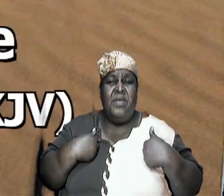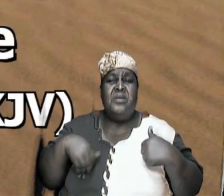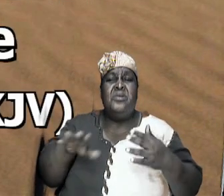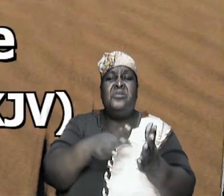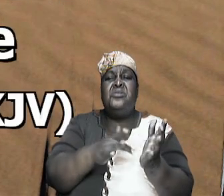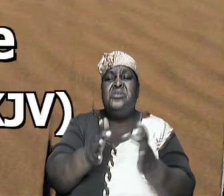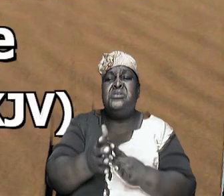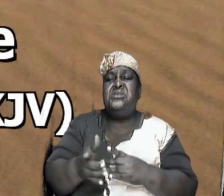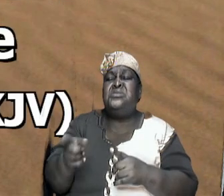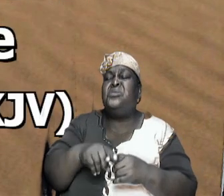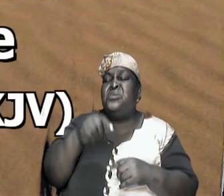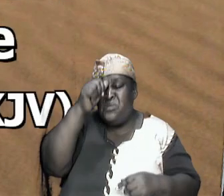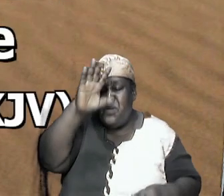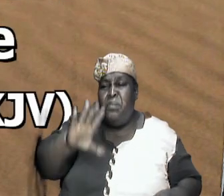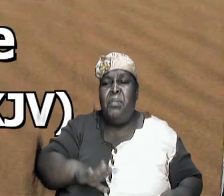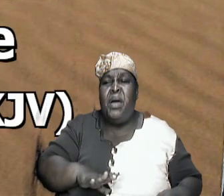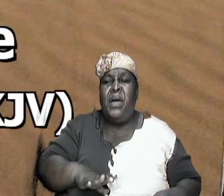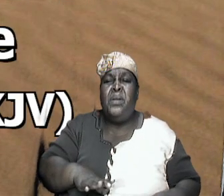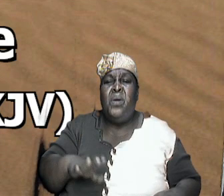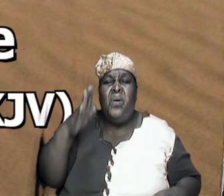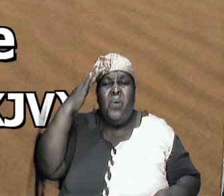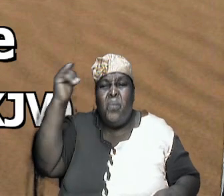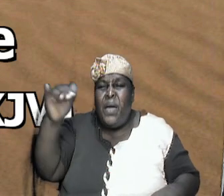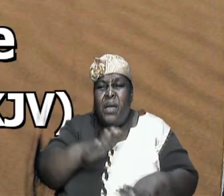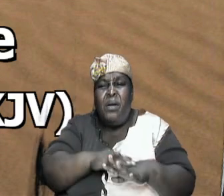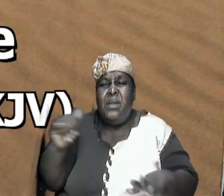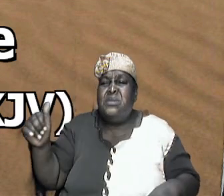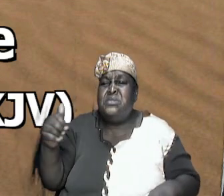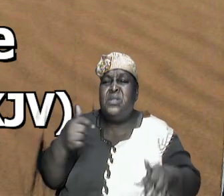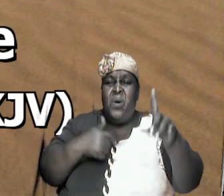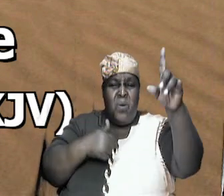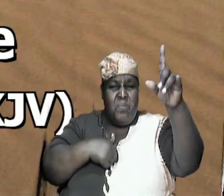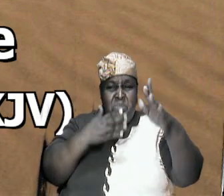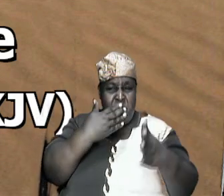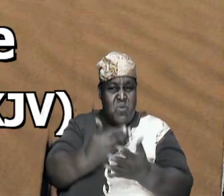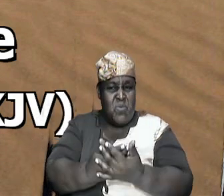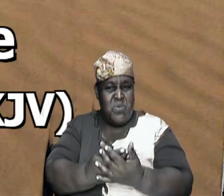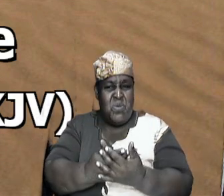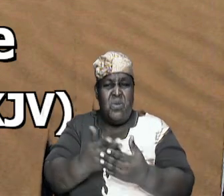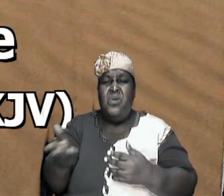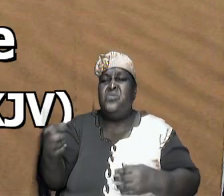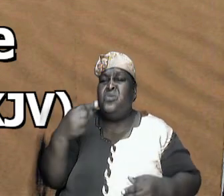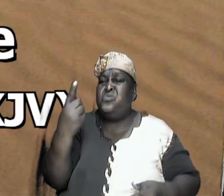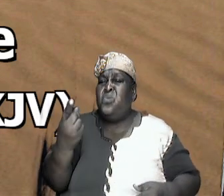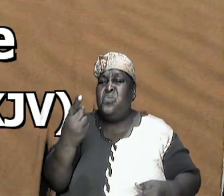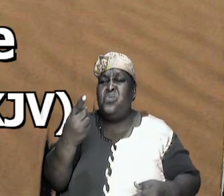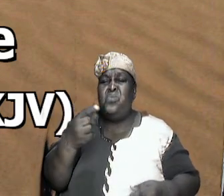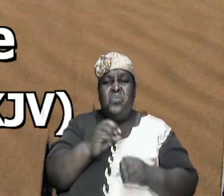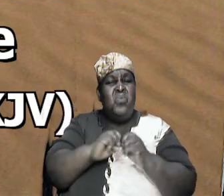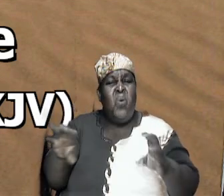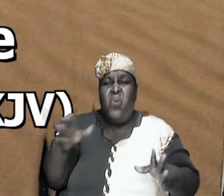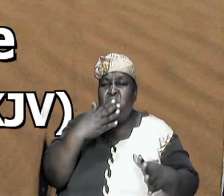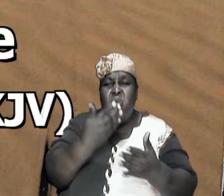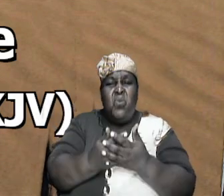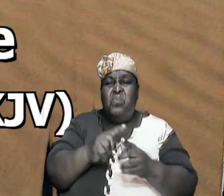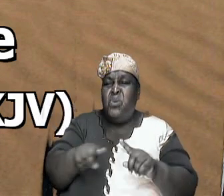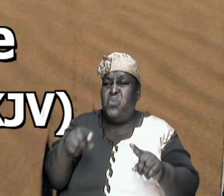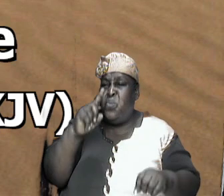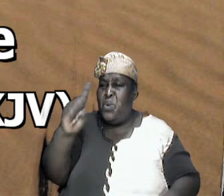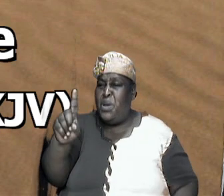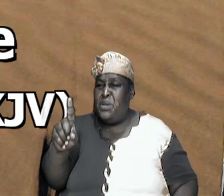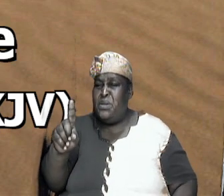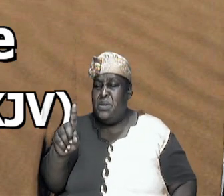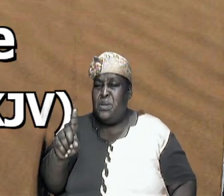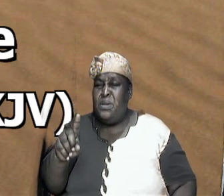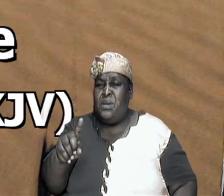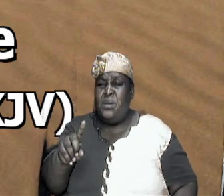Verse 17 said, and he said unto him, why callest thou me good? There is none good but one. Now